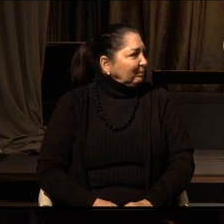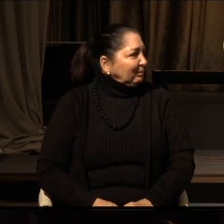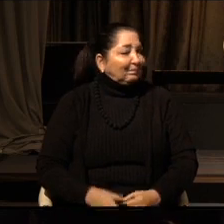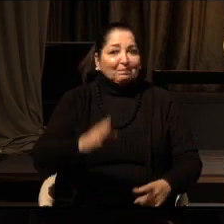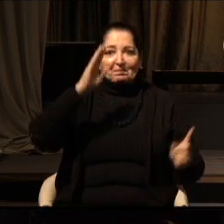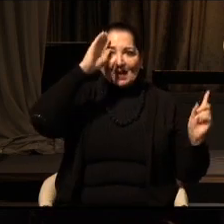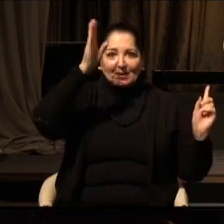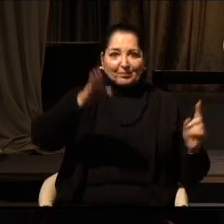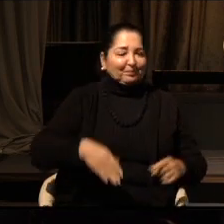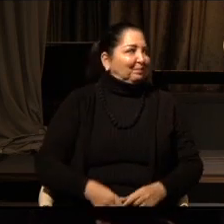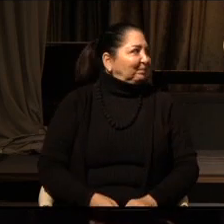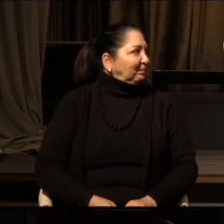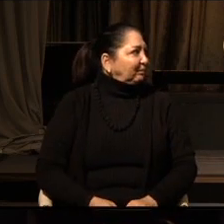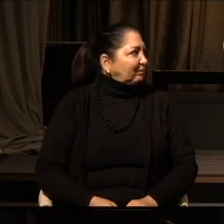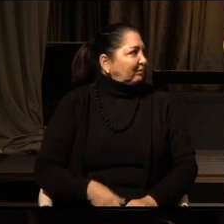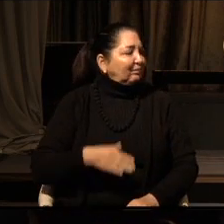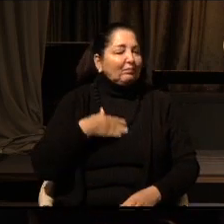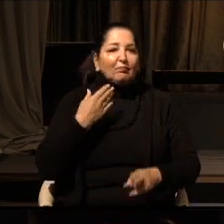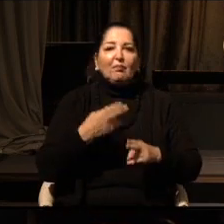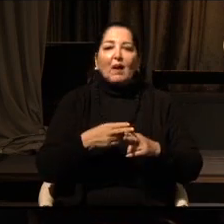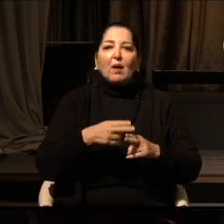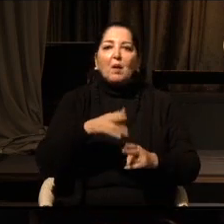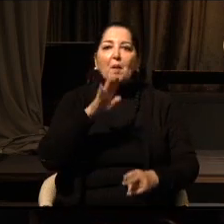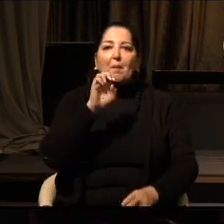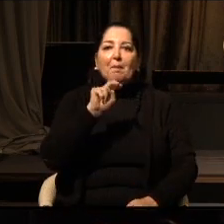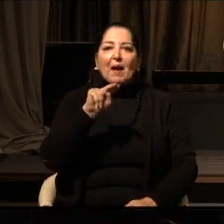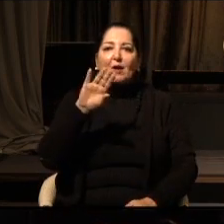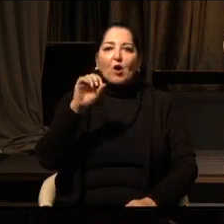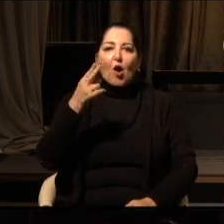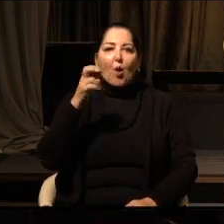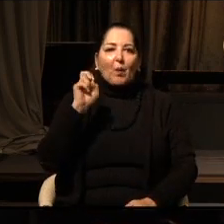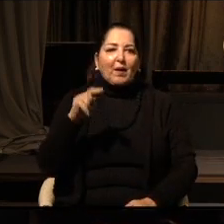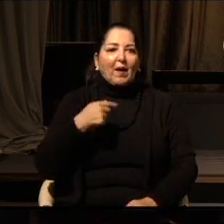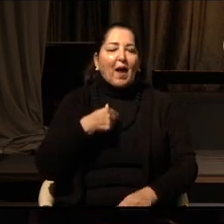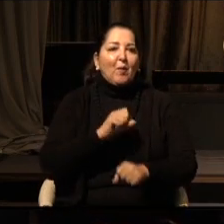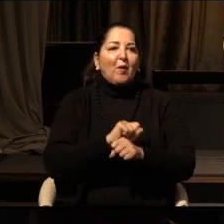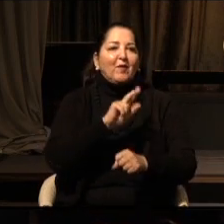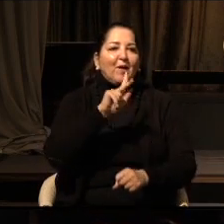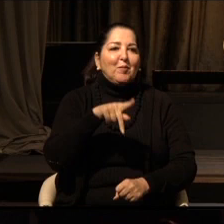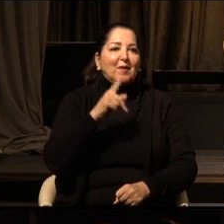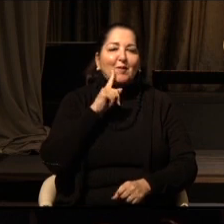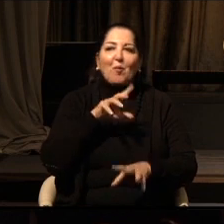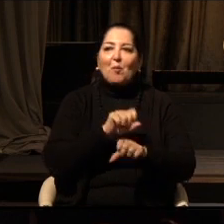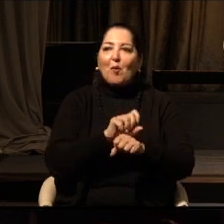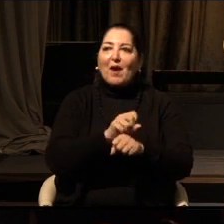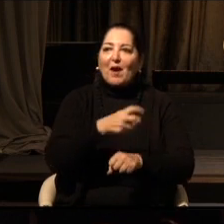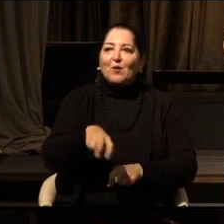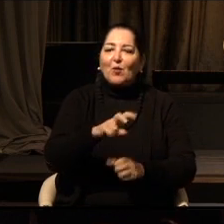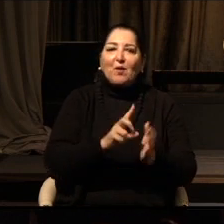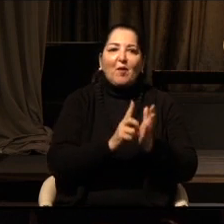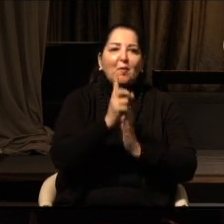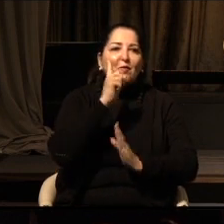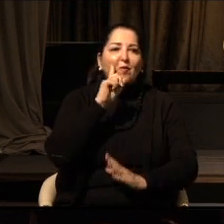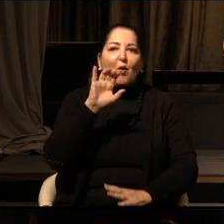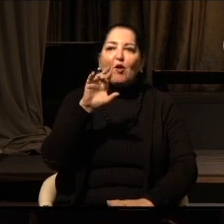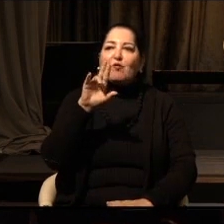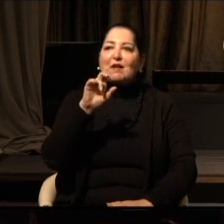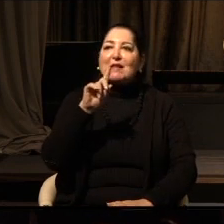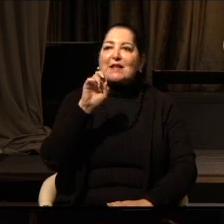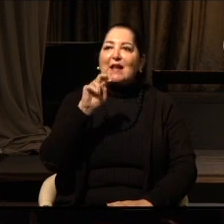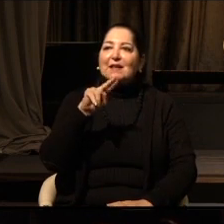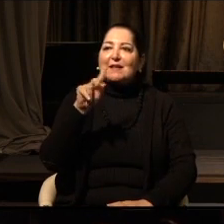Hi. My name is Ben Cohen. I work as Vice President of Booking and Tour Development for Cadenza Artists in Los